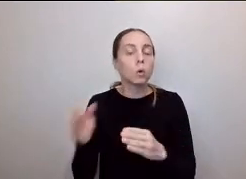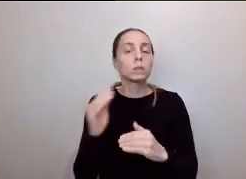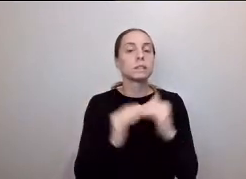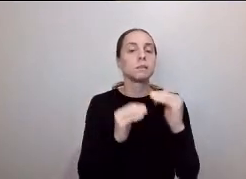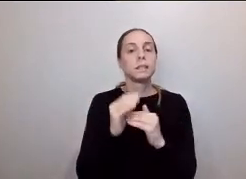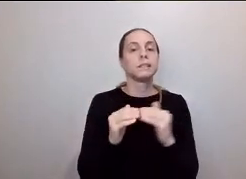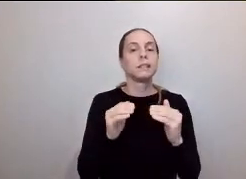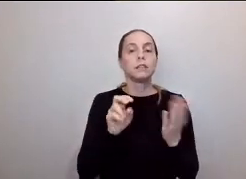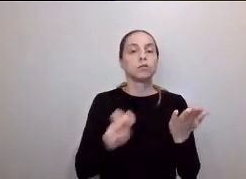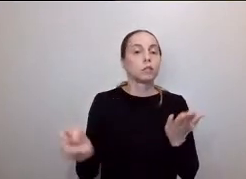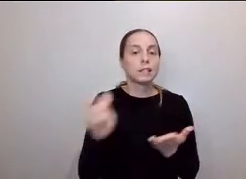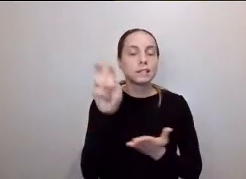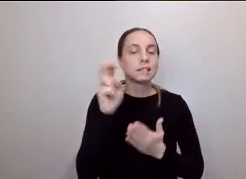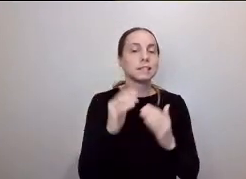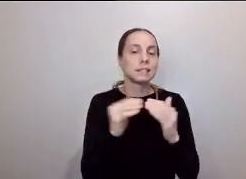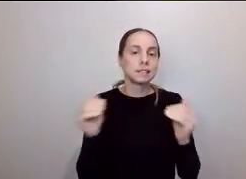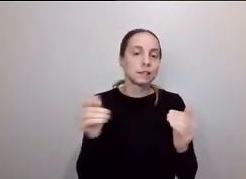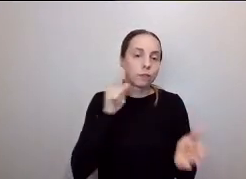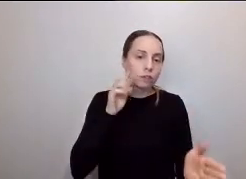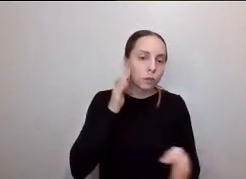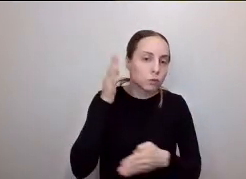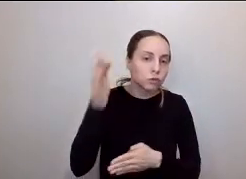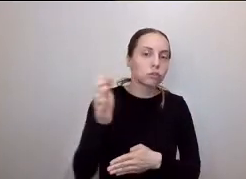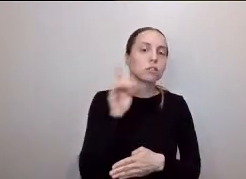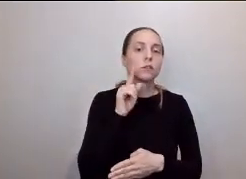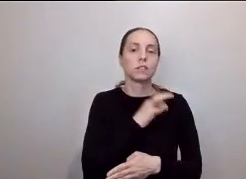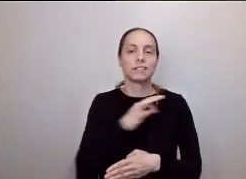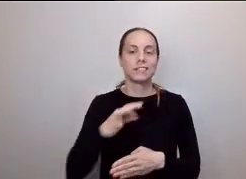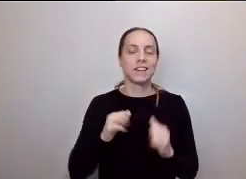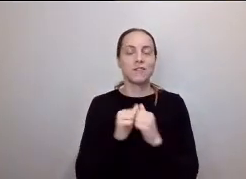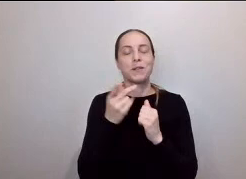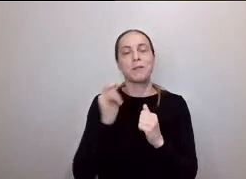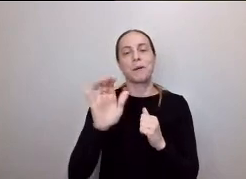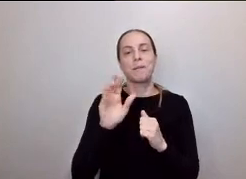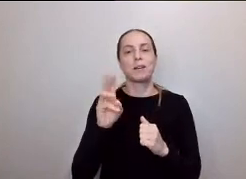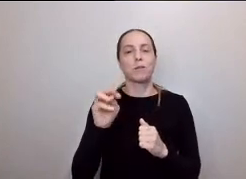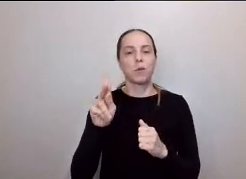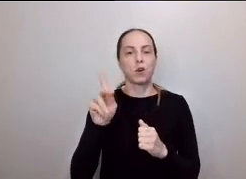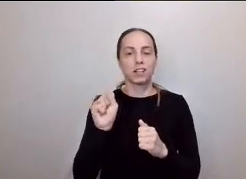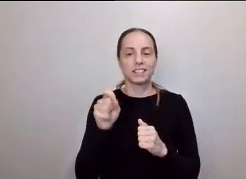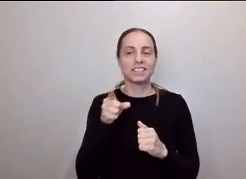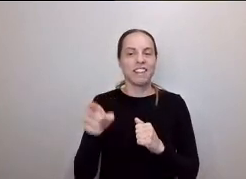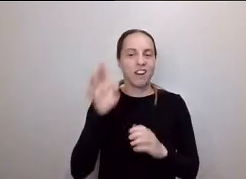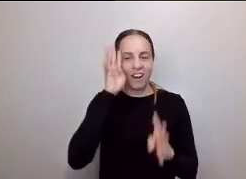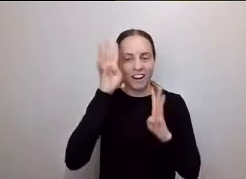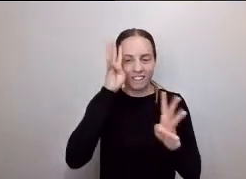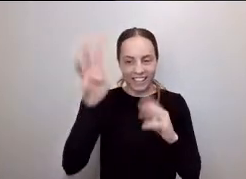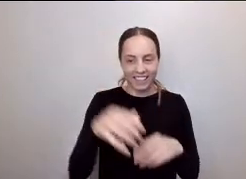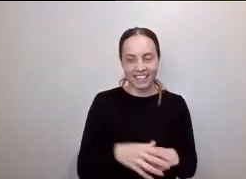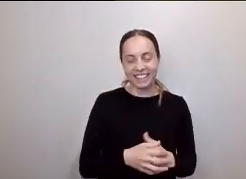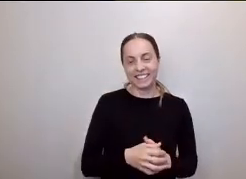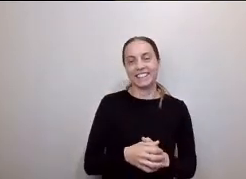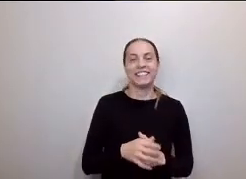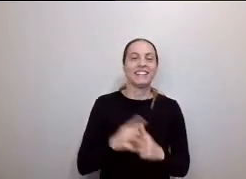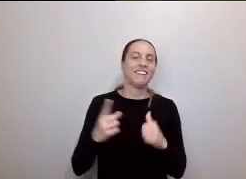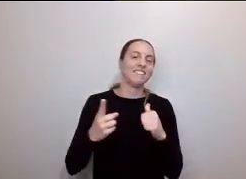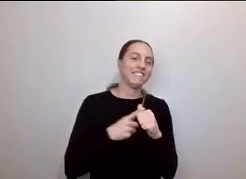public works. They are innovating. We are, as far as I know, we are the first city in the country to use a race equity